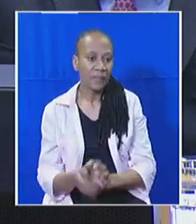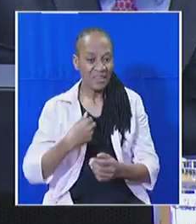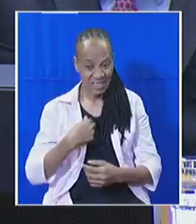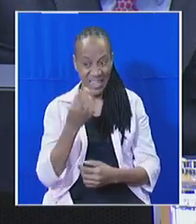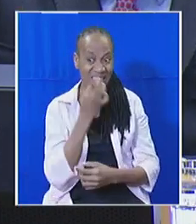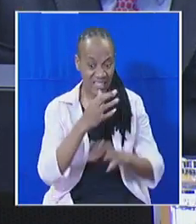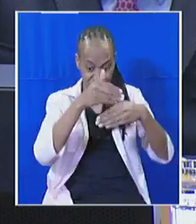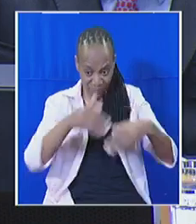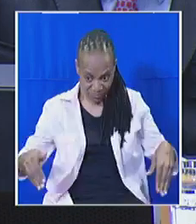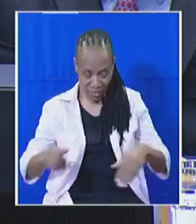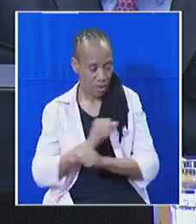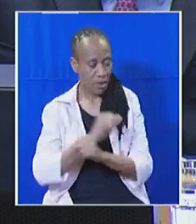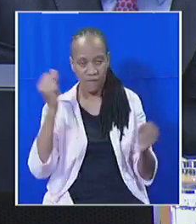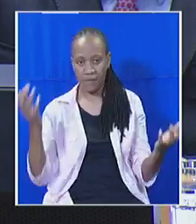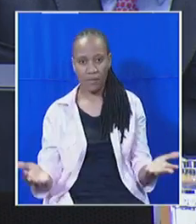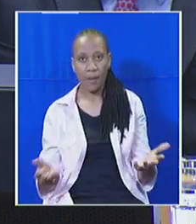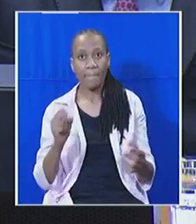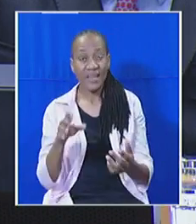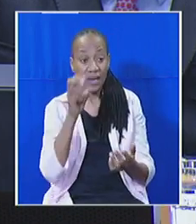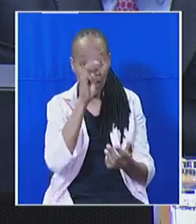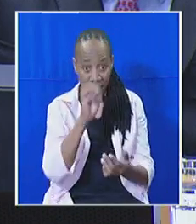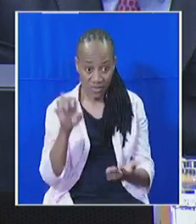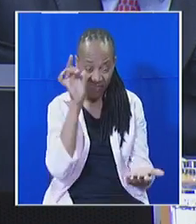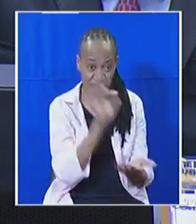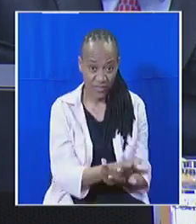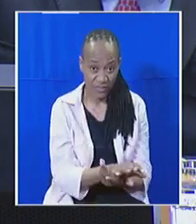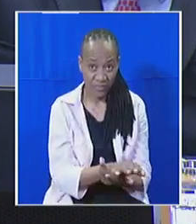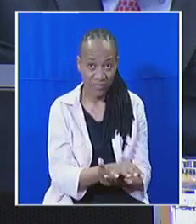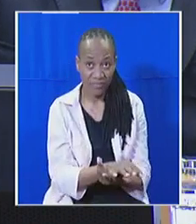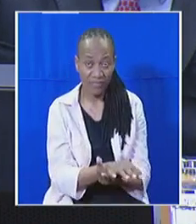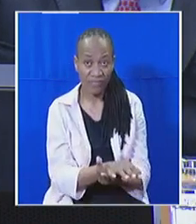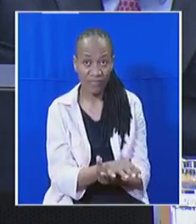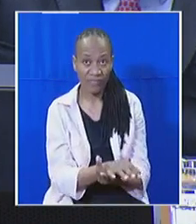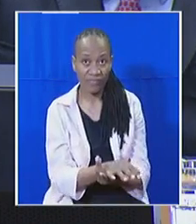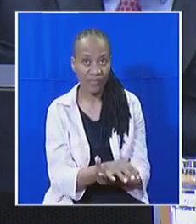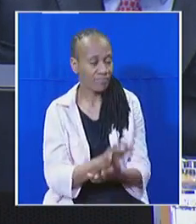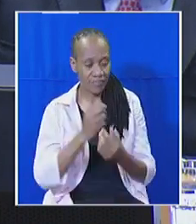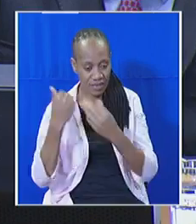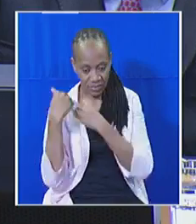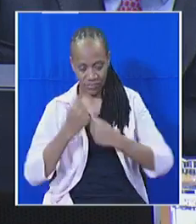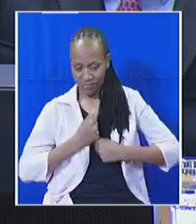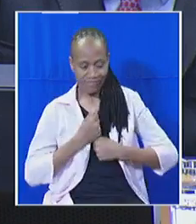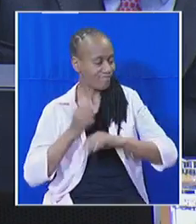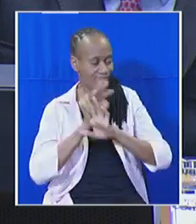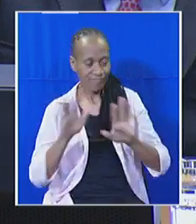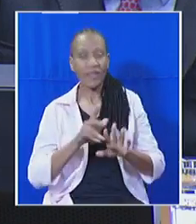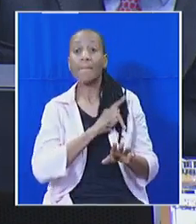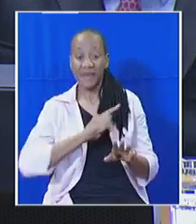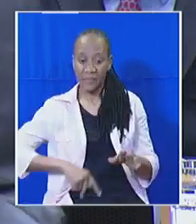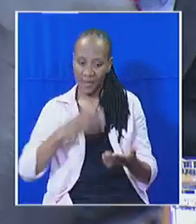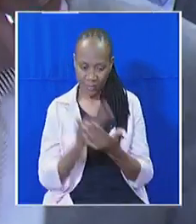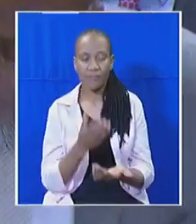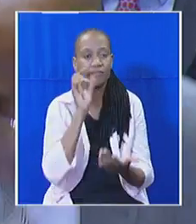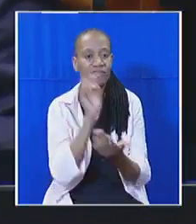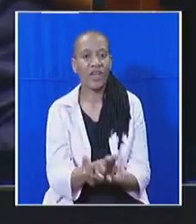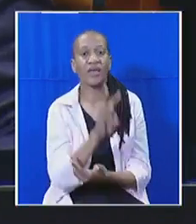I've never done so. But the issue of firing MECs, because we keep on repeating it, is the job of premiers, not of ministers. Thank you very